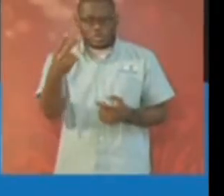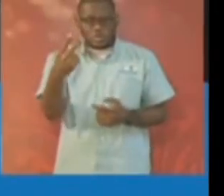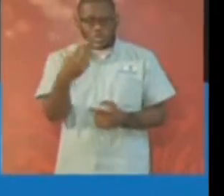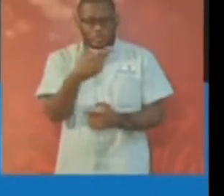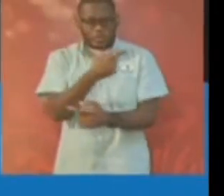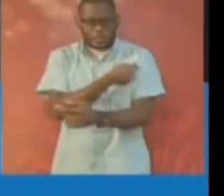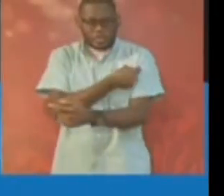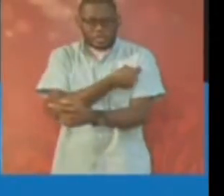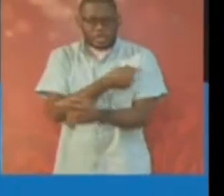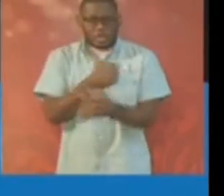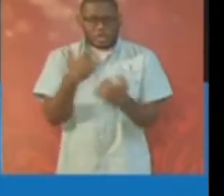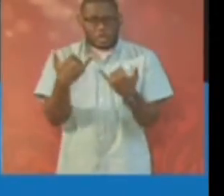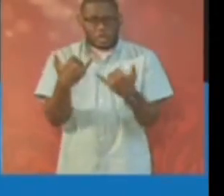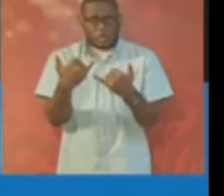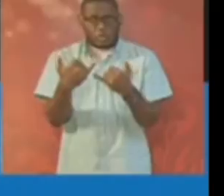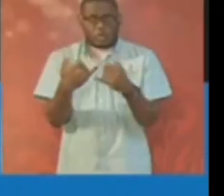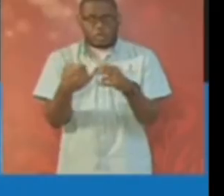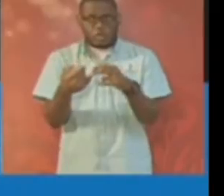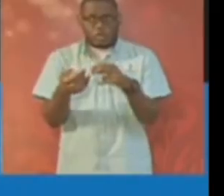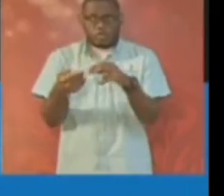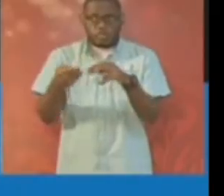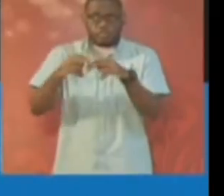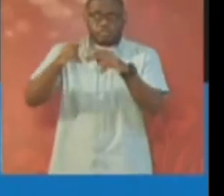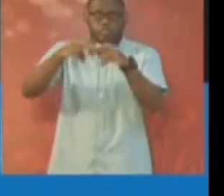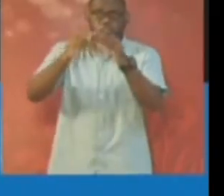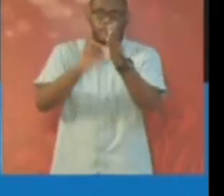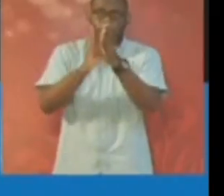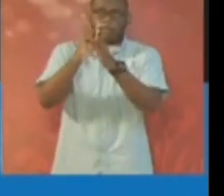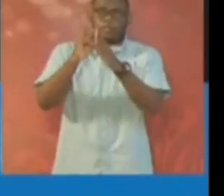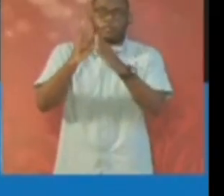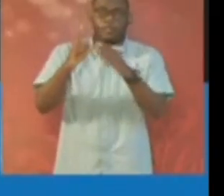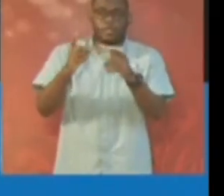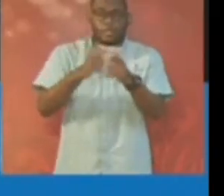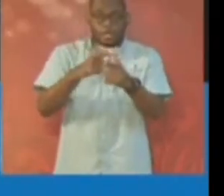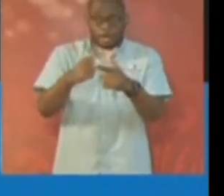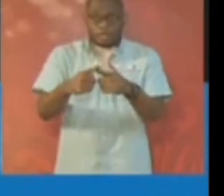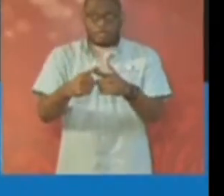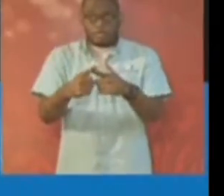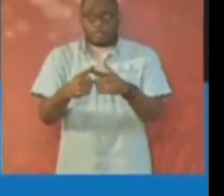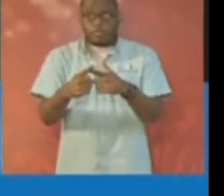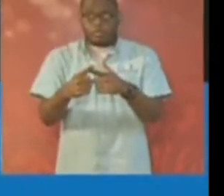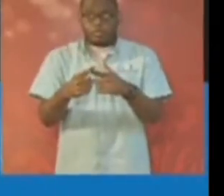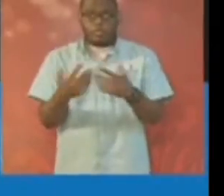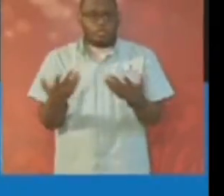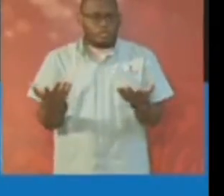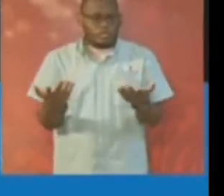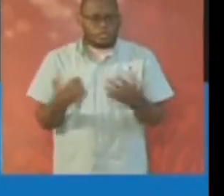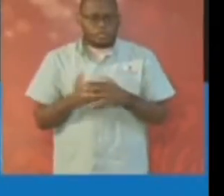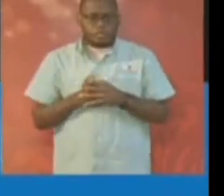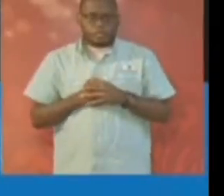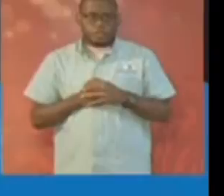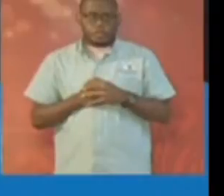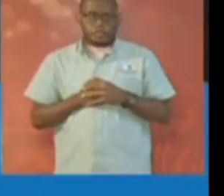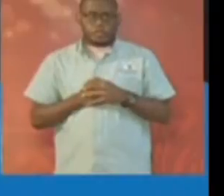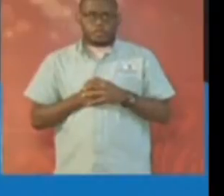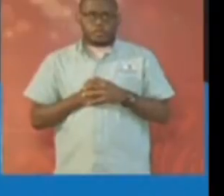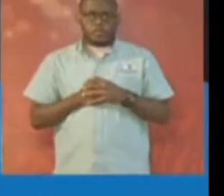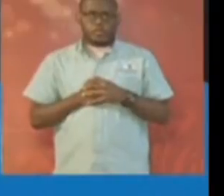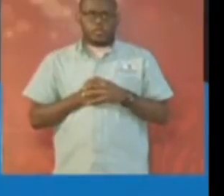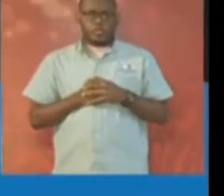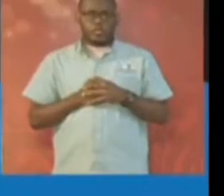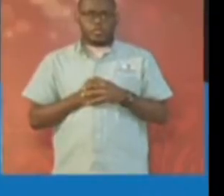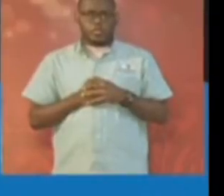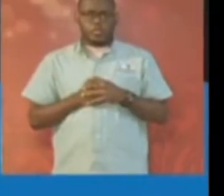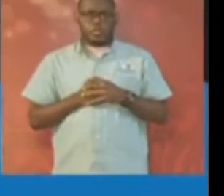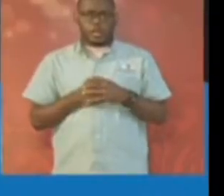developed, and we also hear that COVID-19 mutates, would those